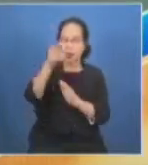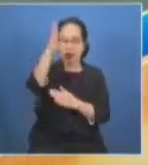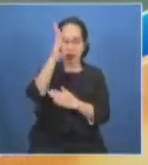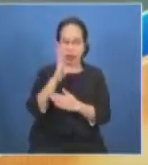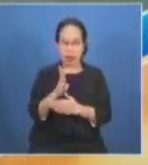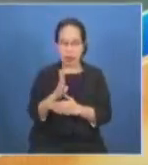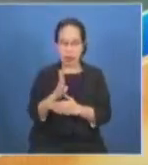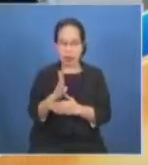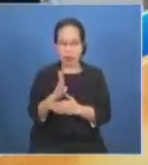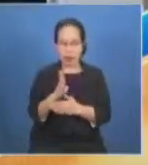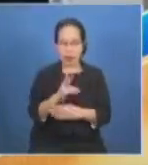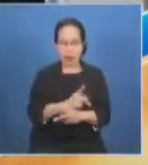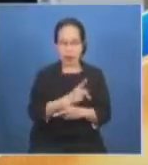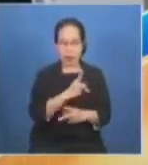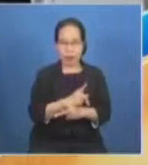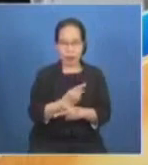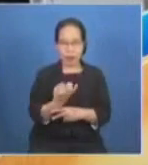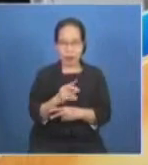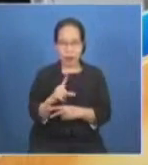to God to keep